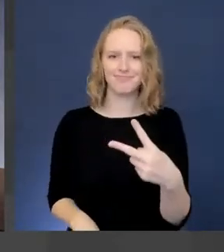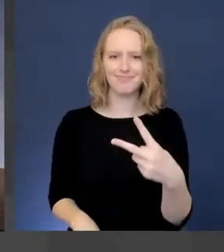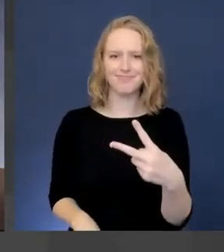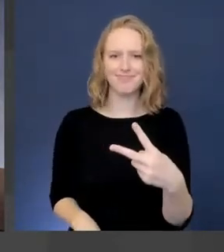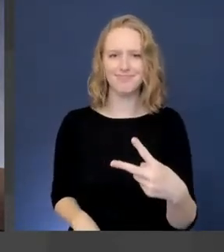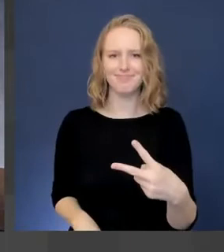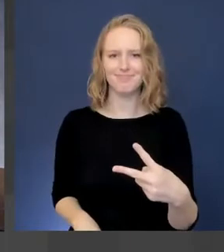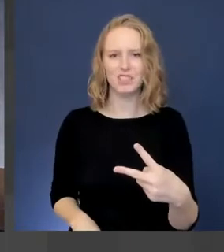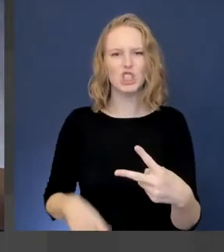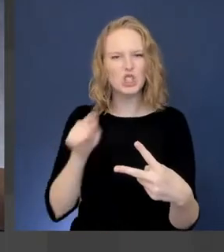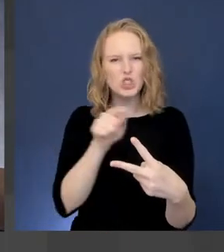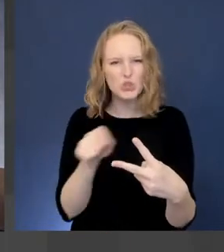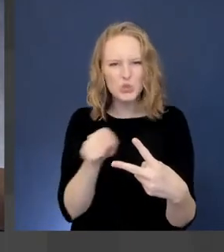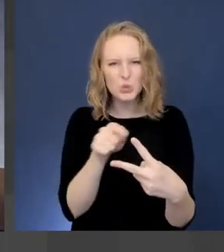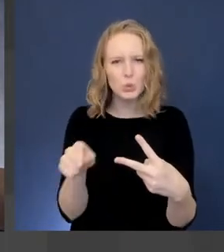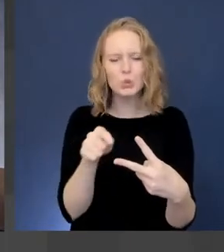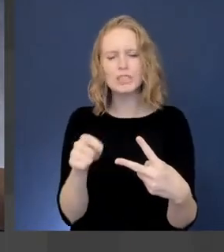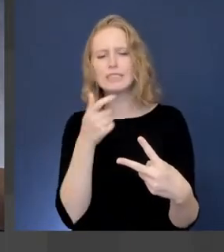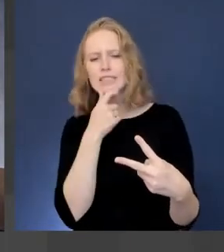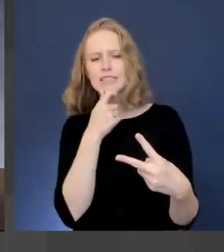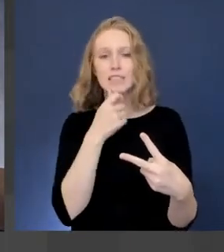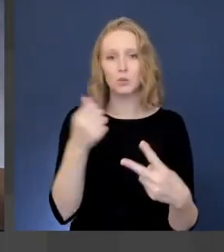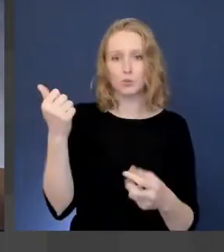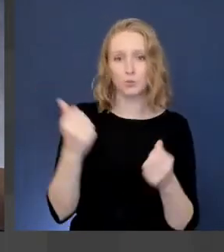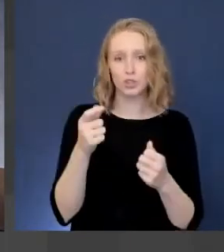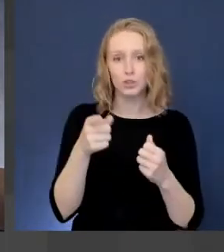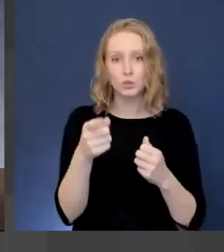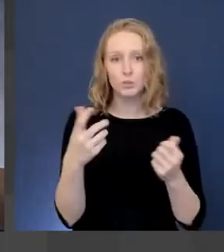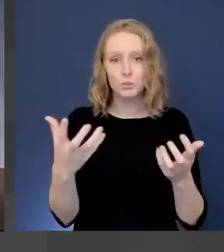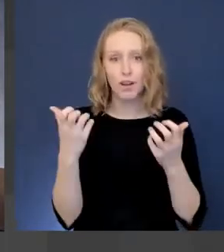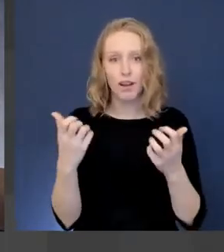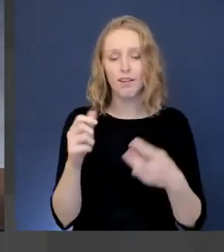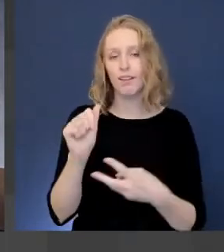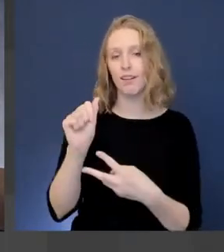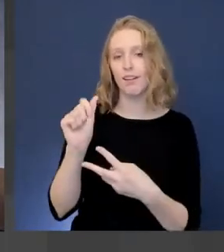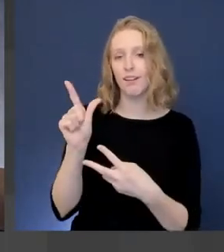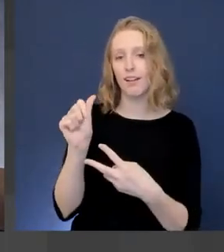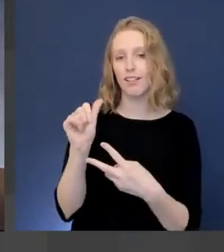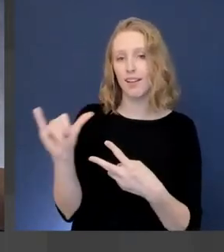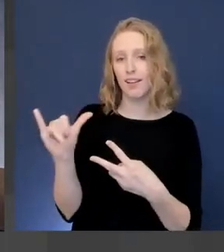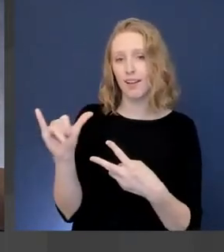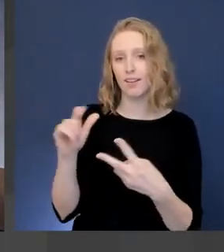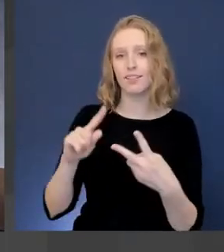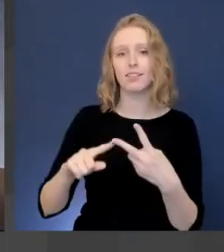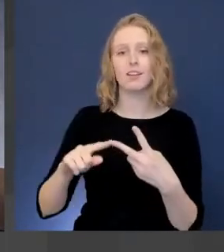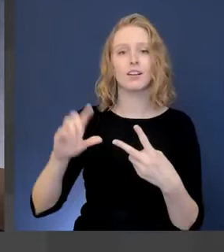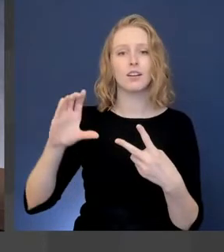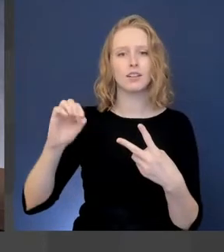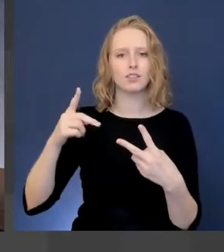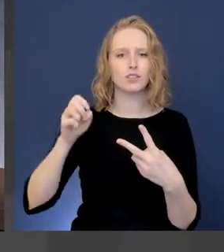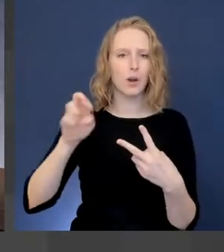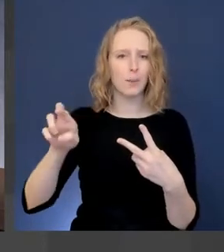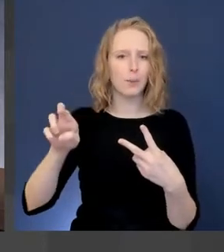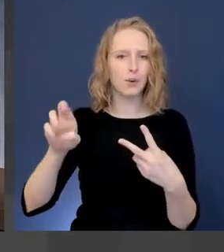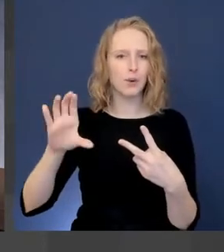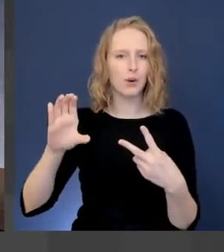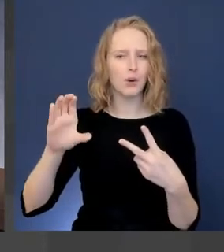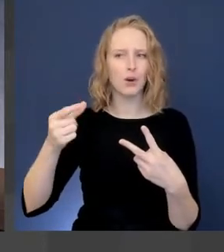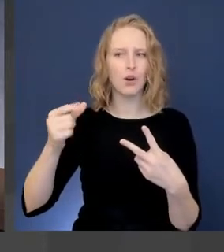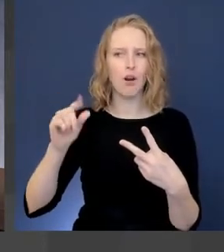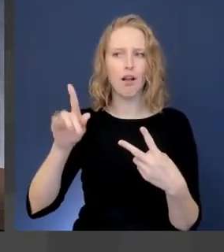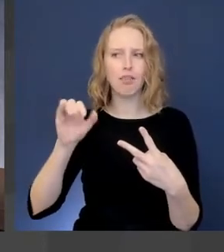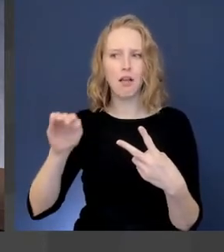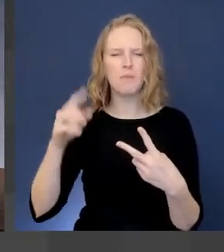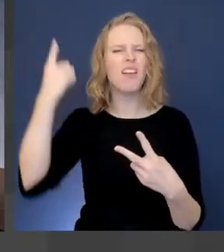Which one do you want? Will it be the Allay or the Copper Golem? How do you see yourself playing and interacting with them in